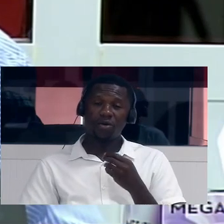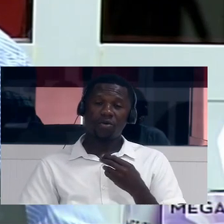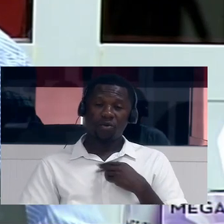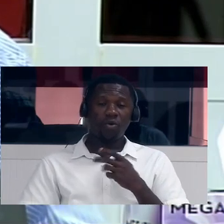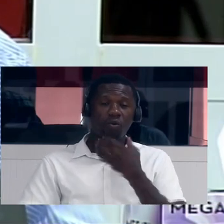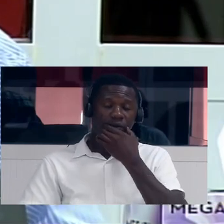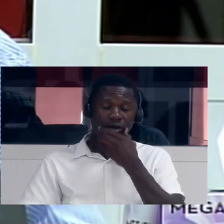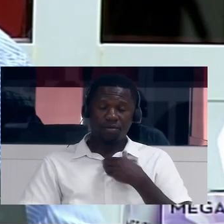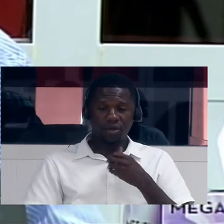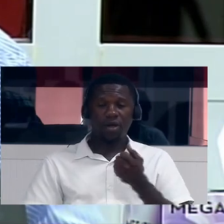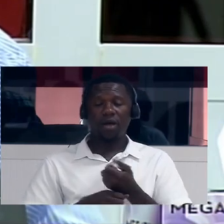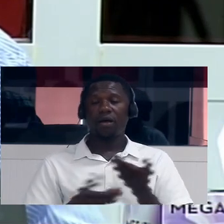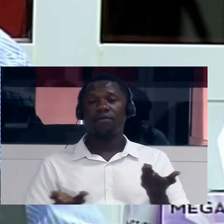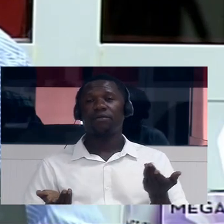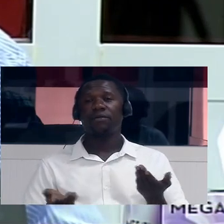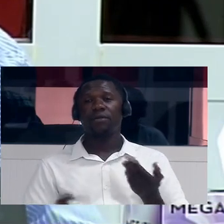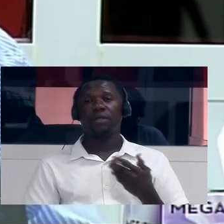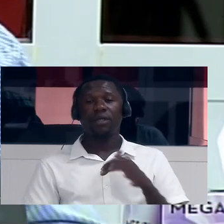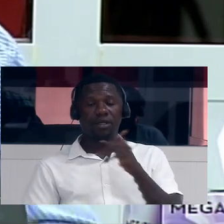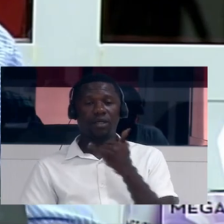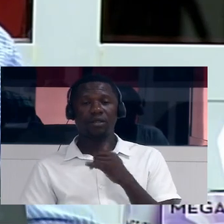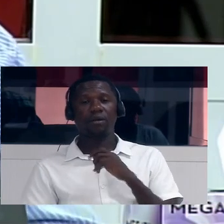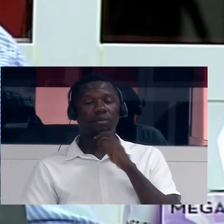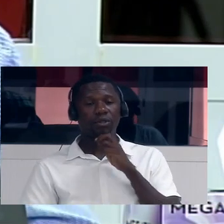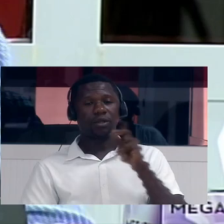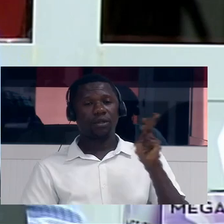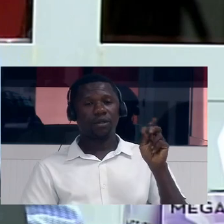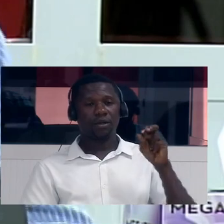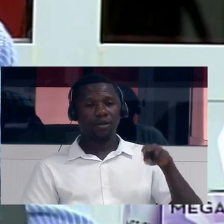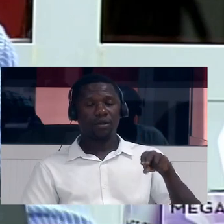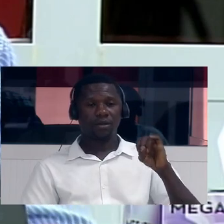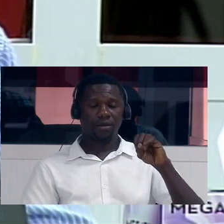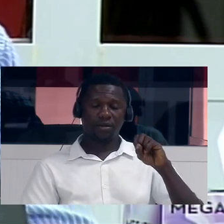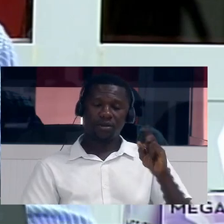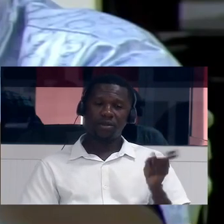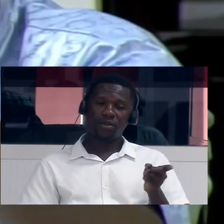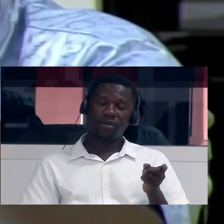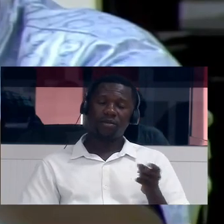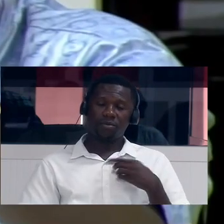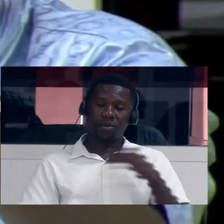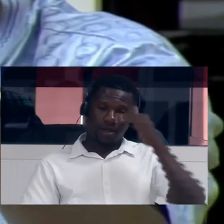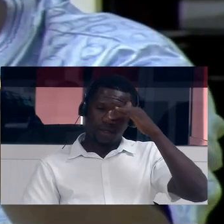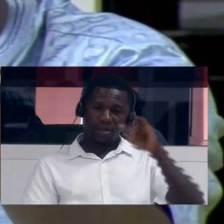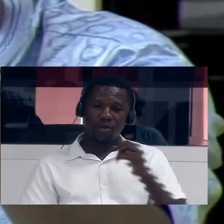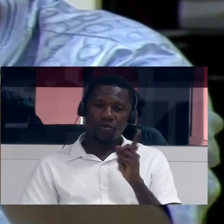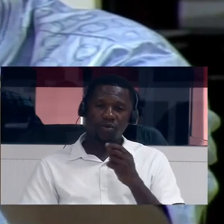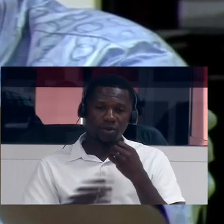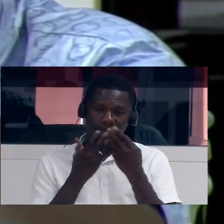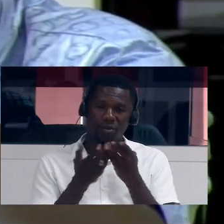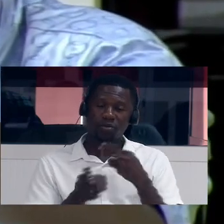become. Okay, yes, Mr. King, with all due respect, I agree with what you are saying. But we are